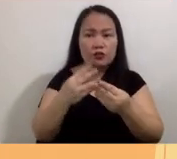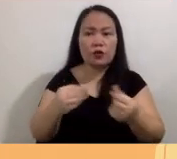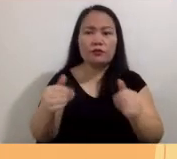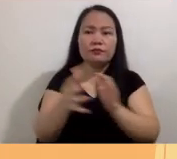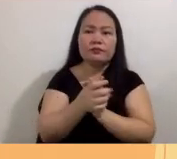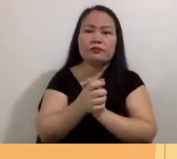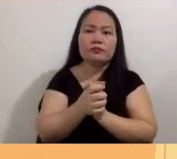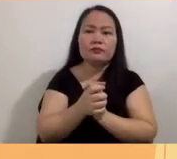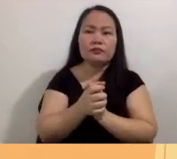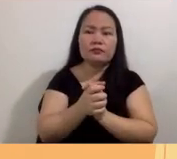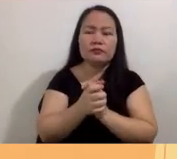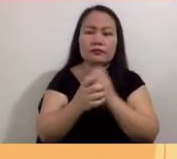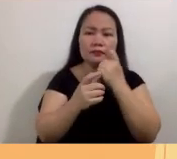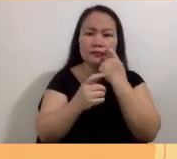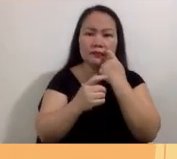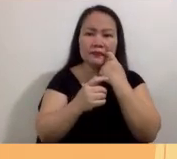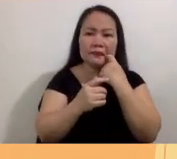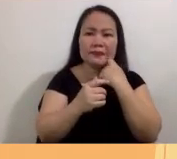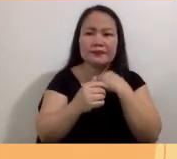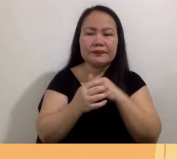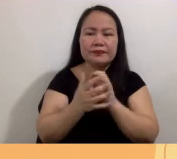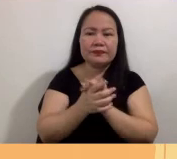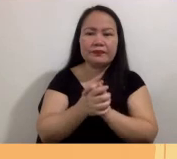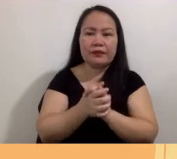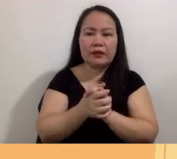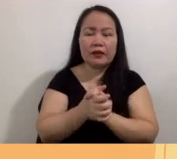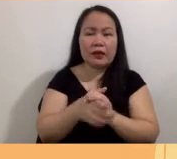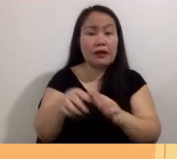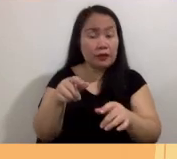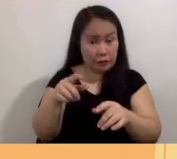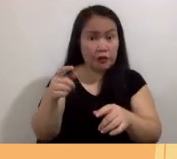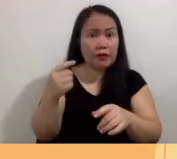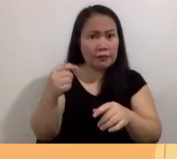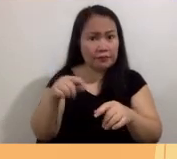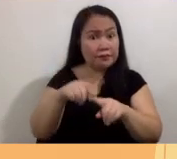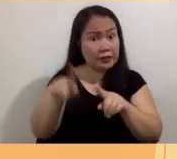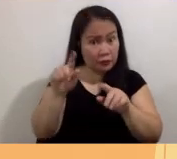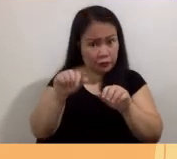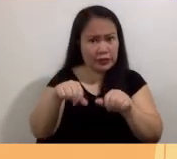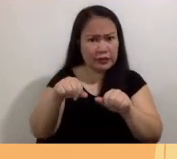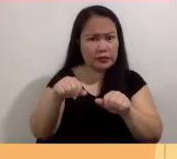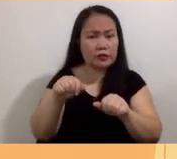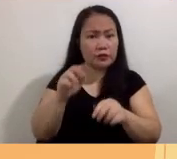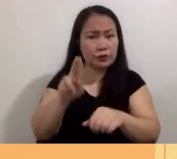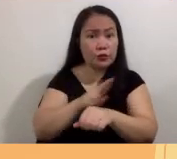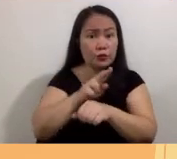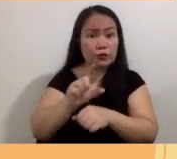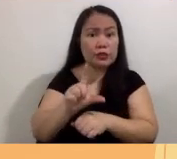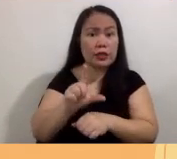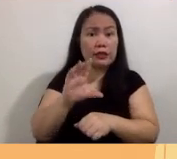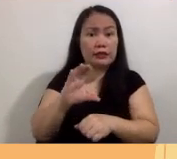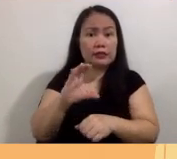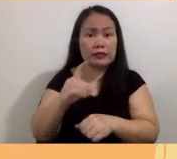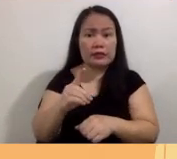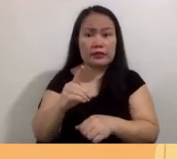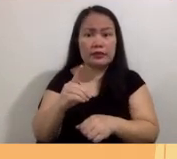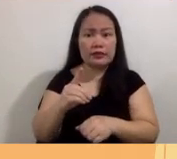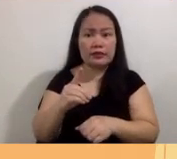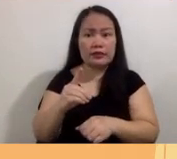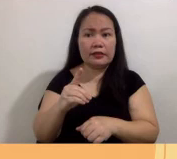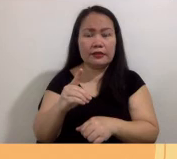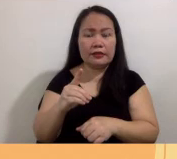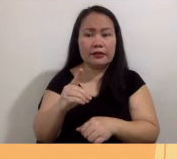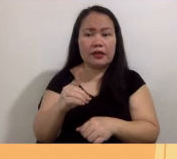solve. Or pwede ka namang gumamit din ng LCD, kagaya ng ginawa natin dun sa previous solutions natin sa ibang problem. So,